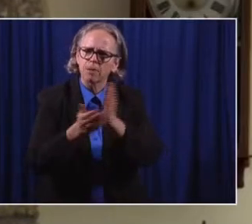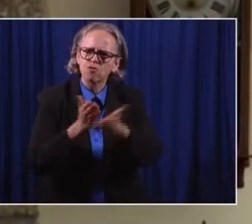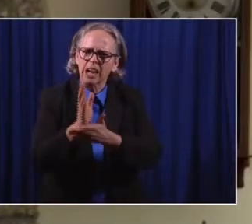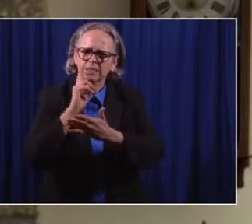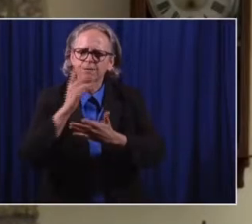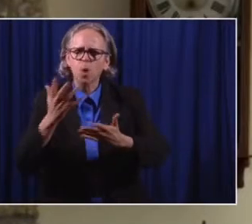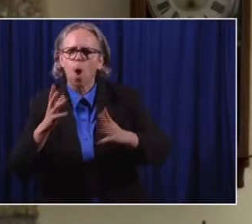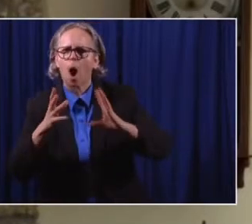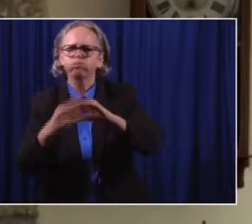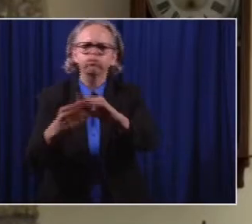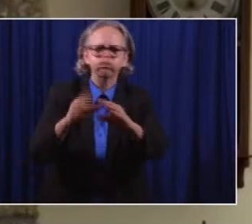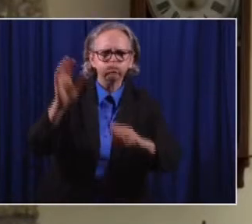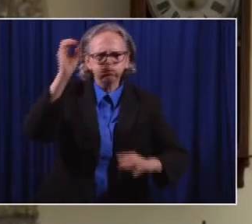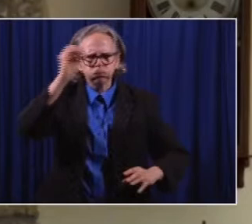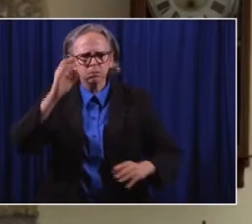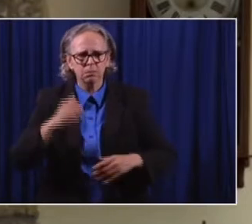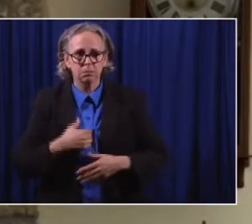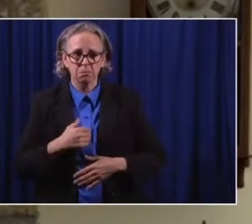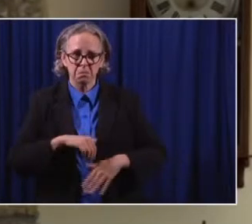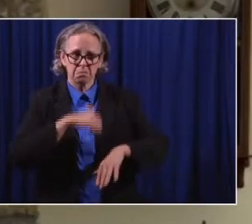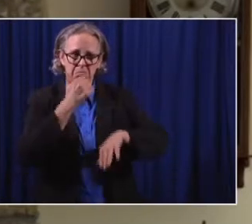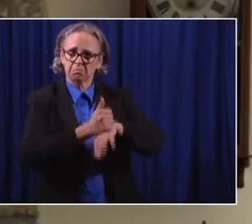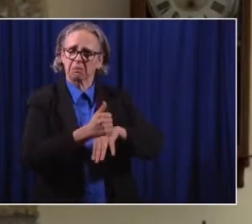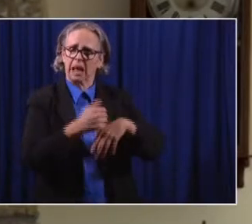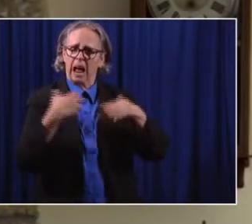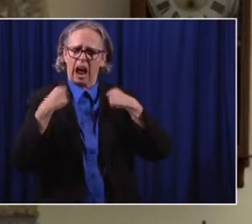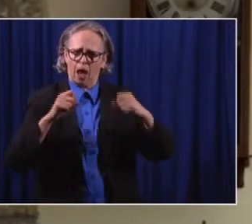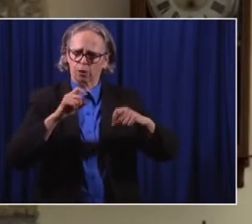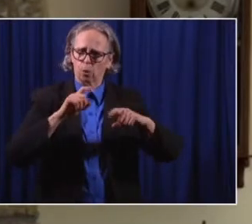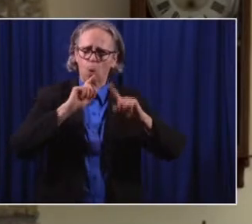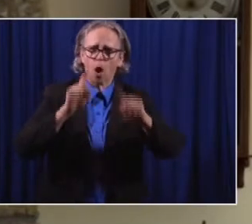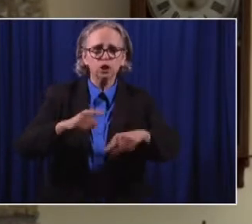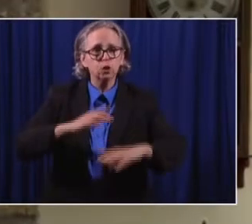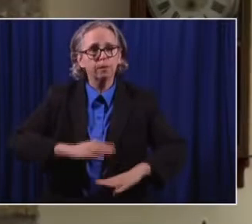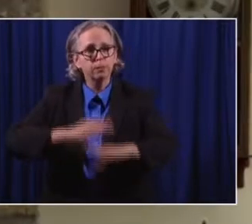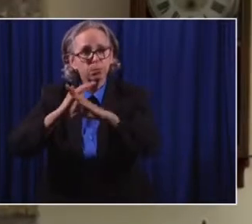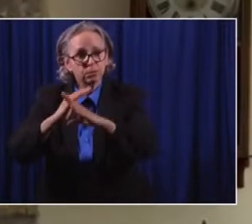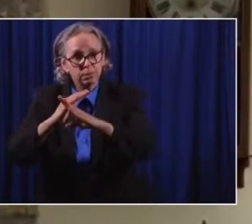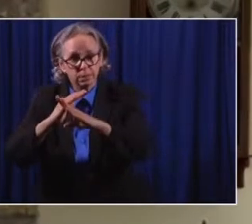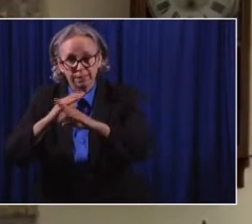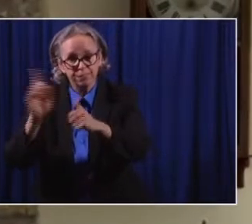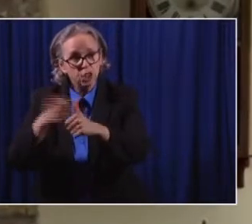that prohibits you from exercising your First Amendment rights. We said the same thing to demonstrators